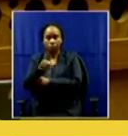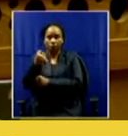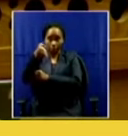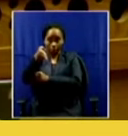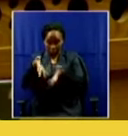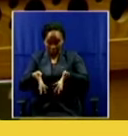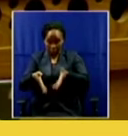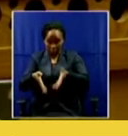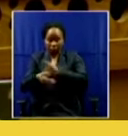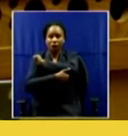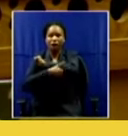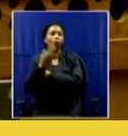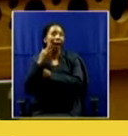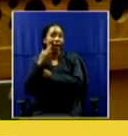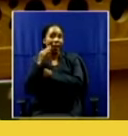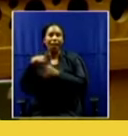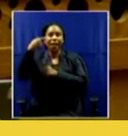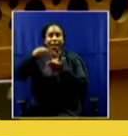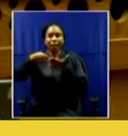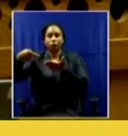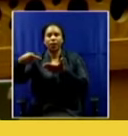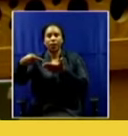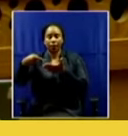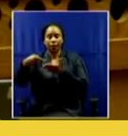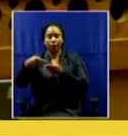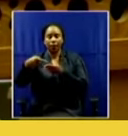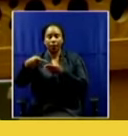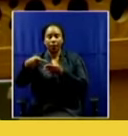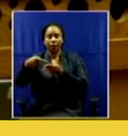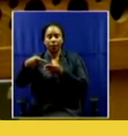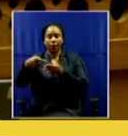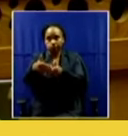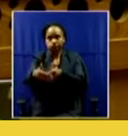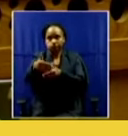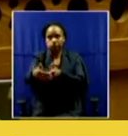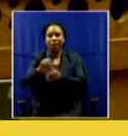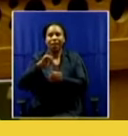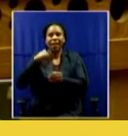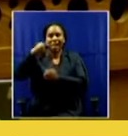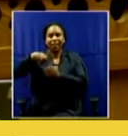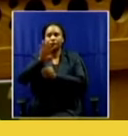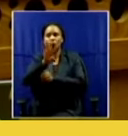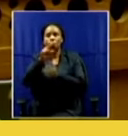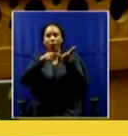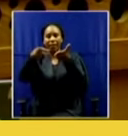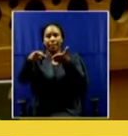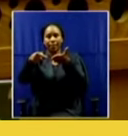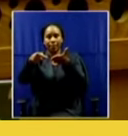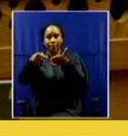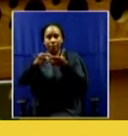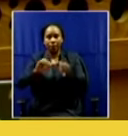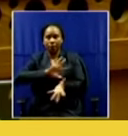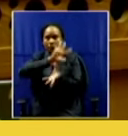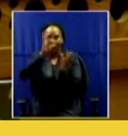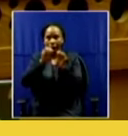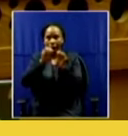week. Further consignments will arrive over the next 4 weeks, totaling